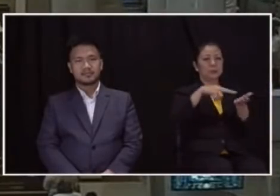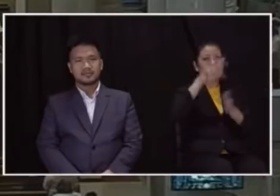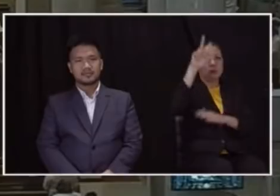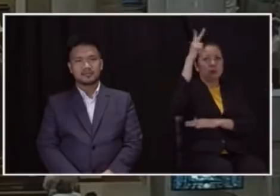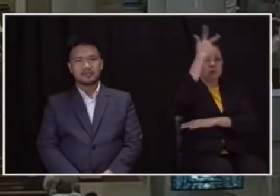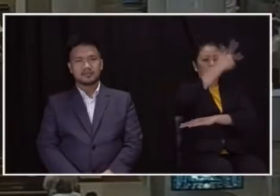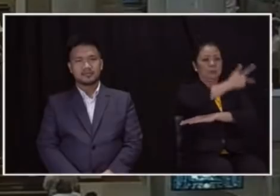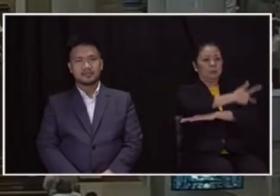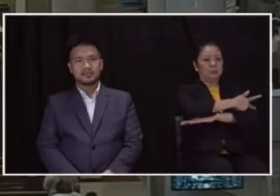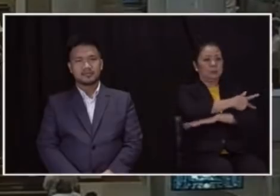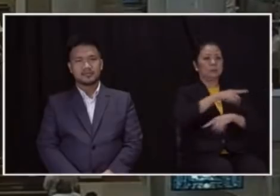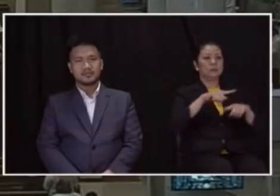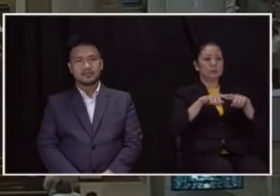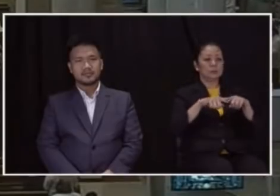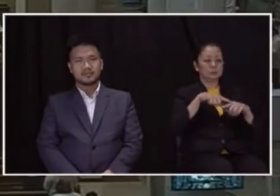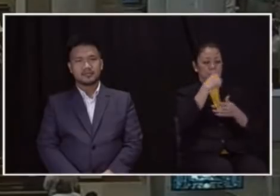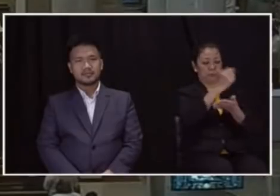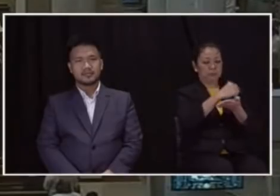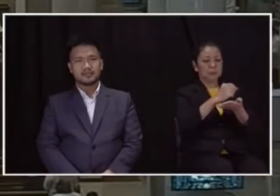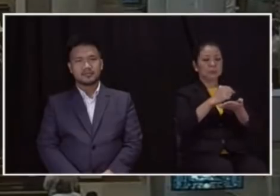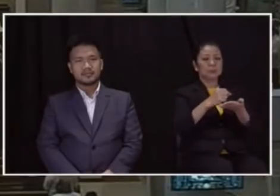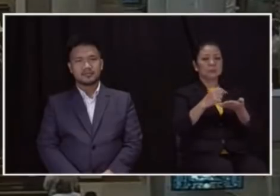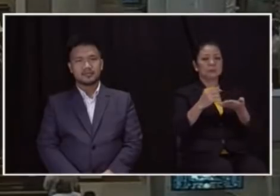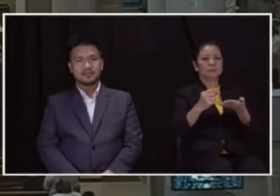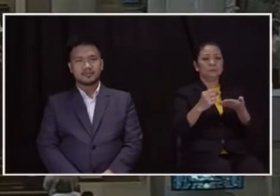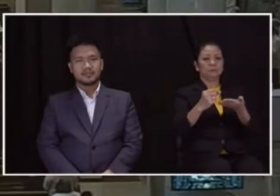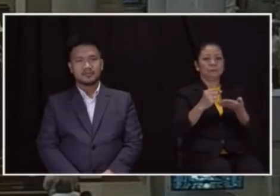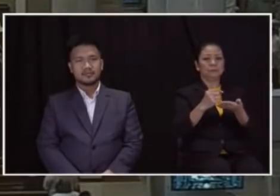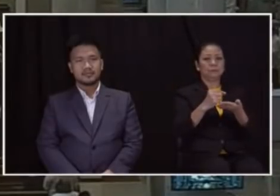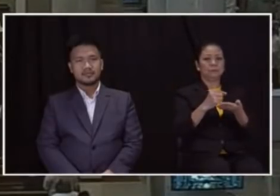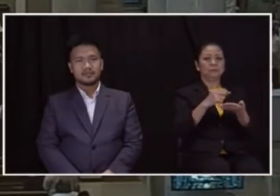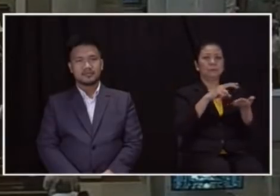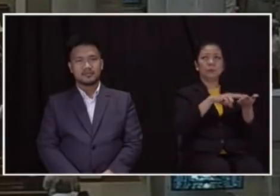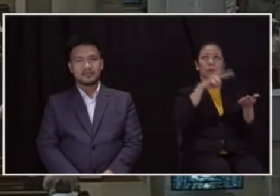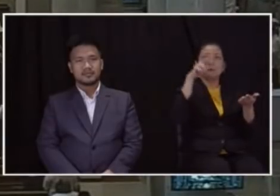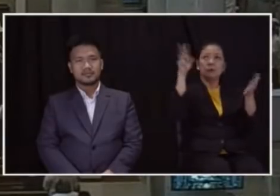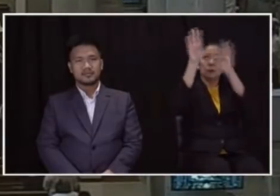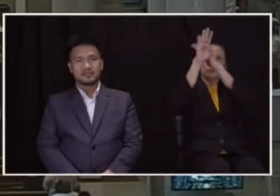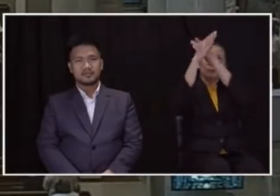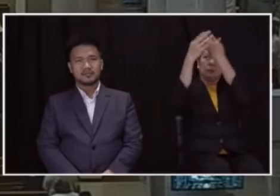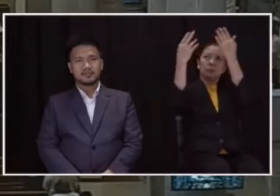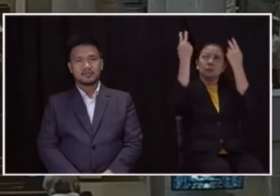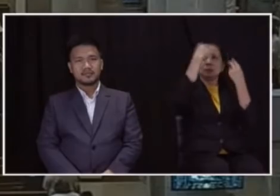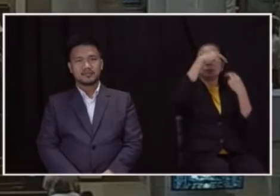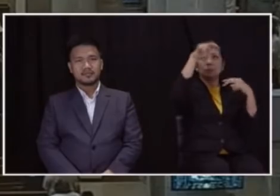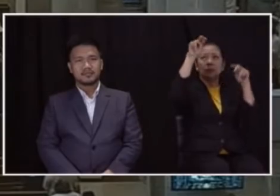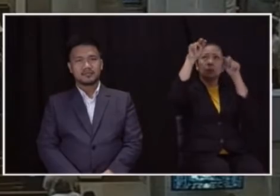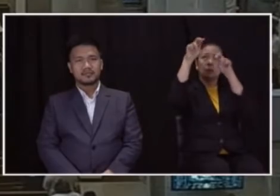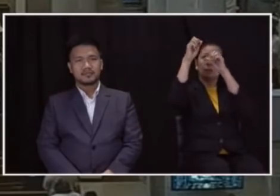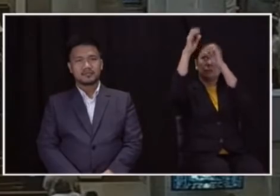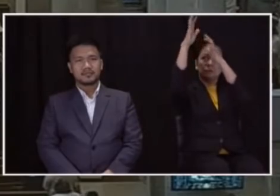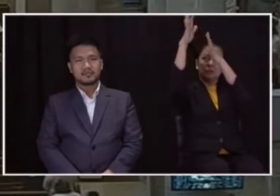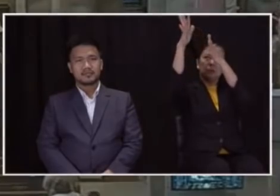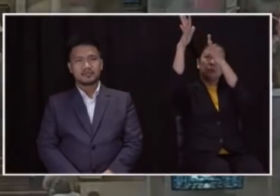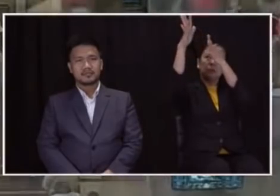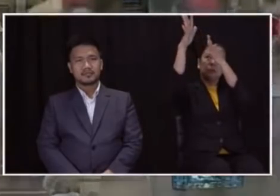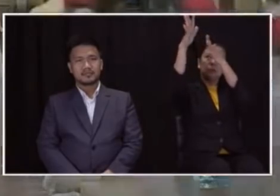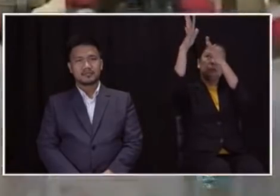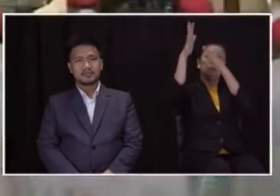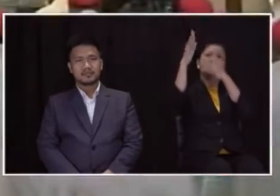third day in accordance with the Scriptures. He ascended into heaven and is seated at the right hand of the